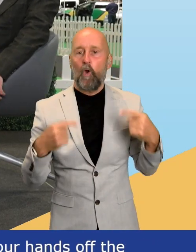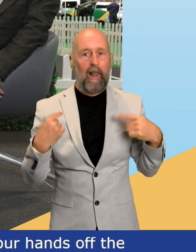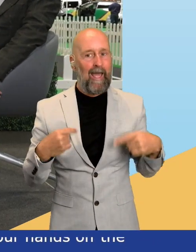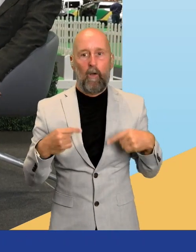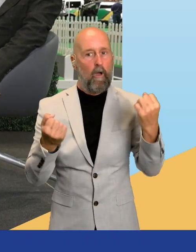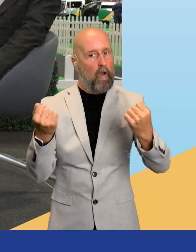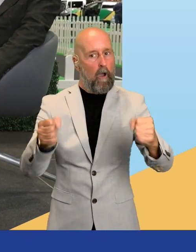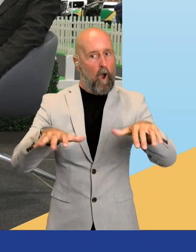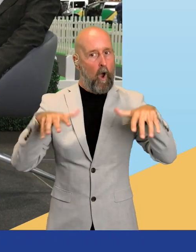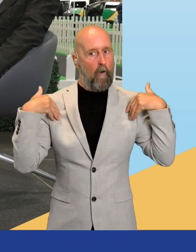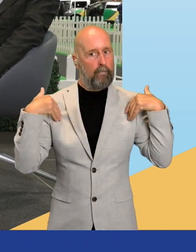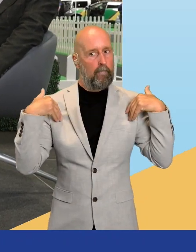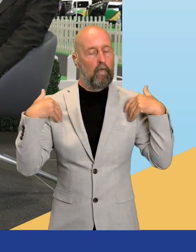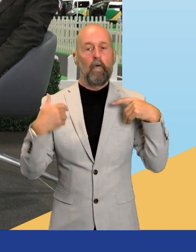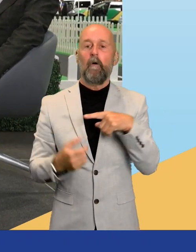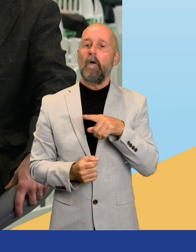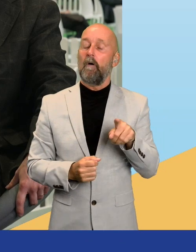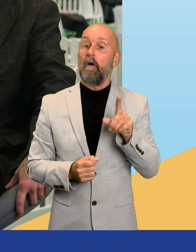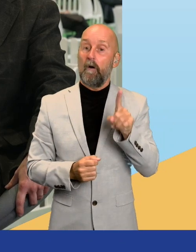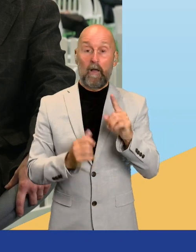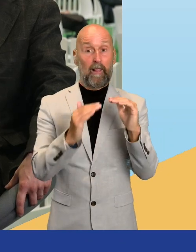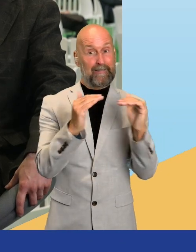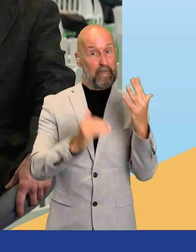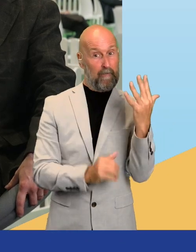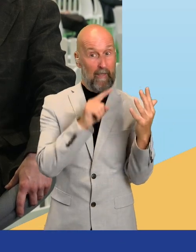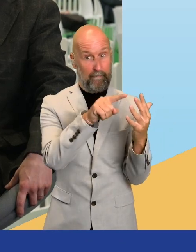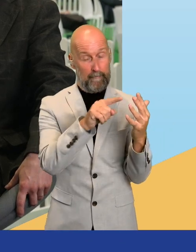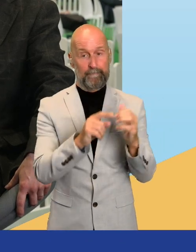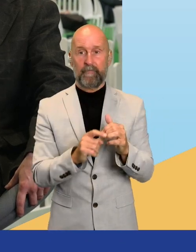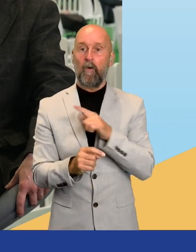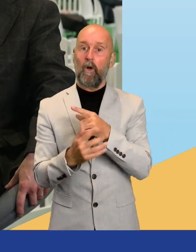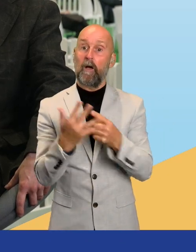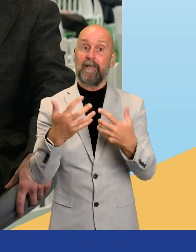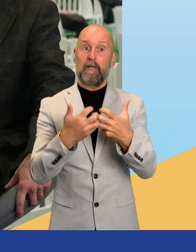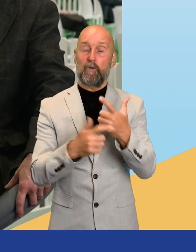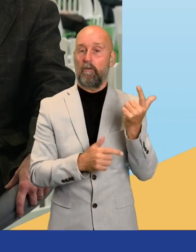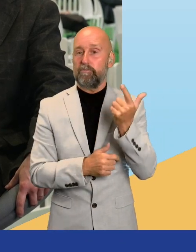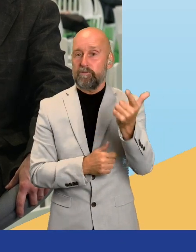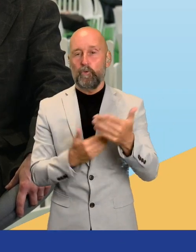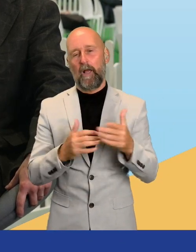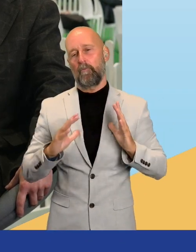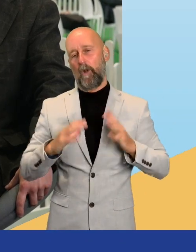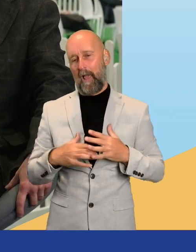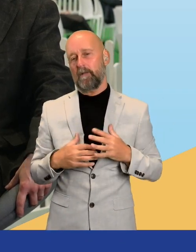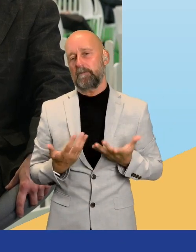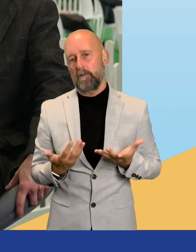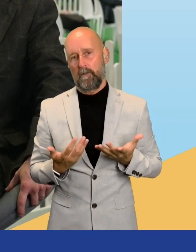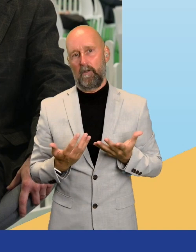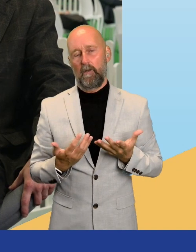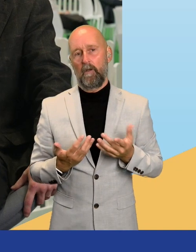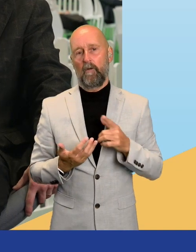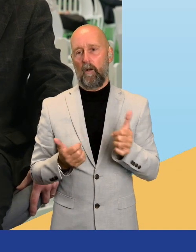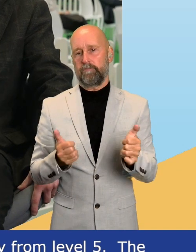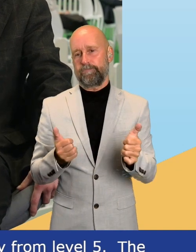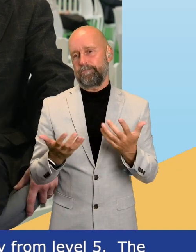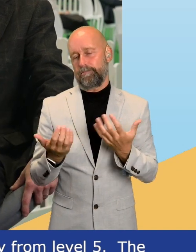some way away from level 5. But it's when we get to... the current technologies we have do make long journeys a bit more relaxing, I guess, if nothing else, for mobility